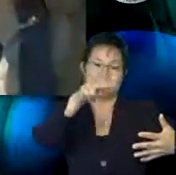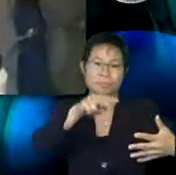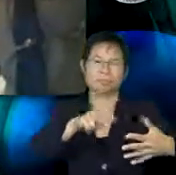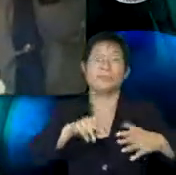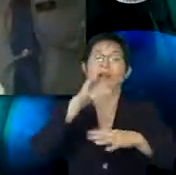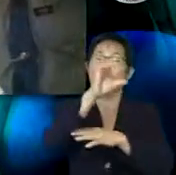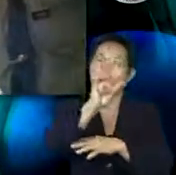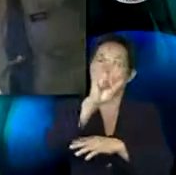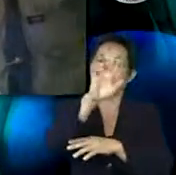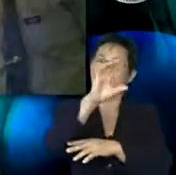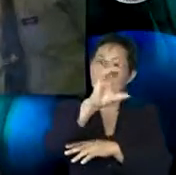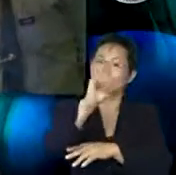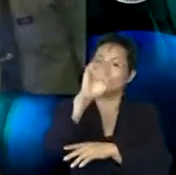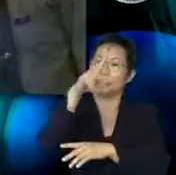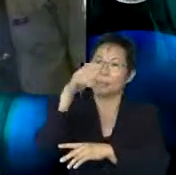Carpenter.